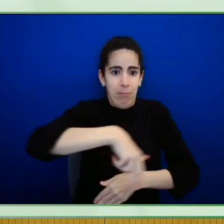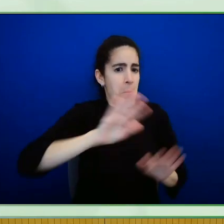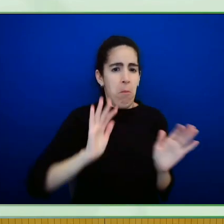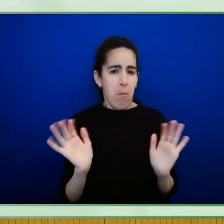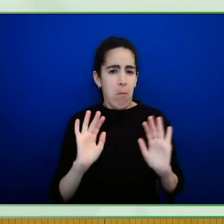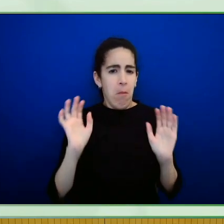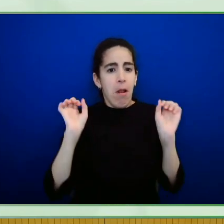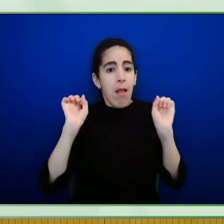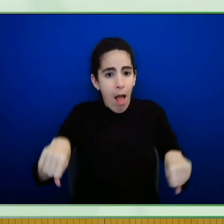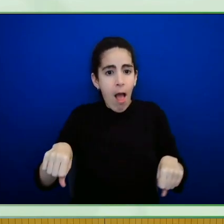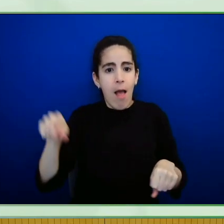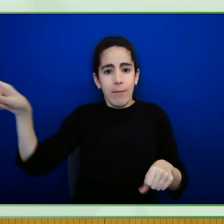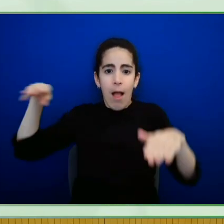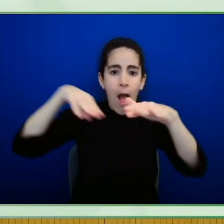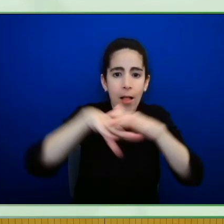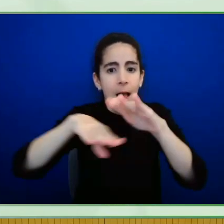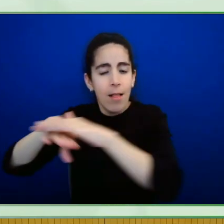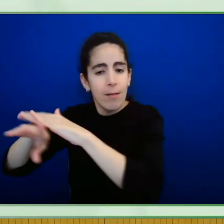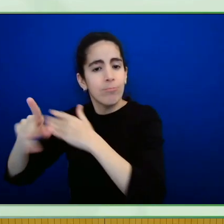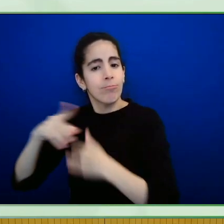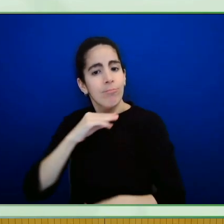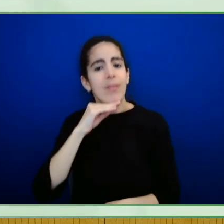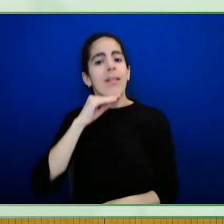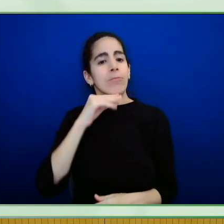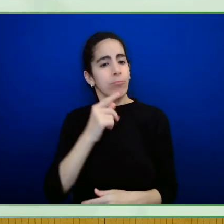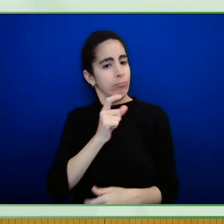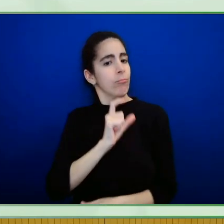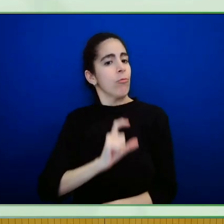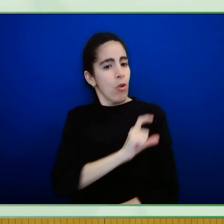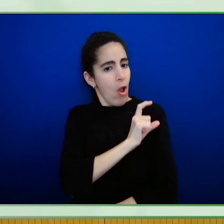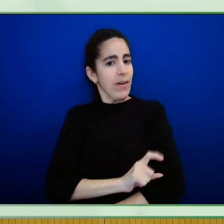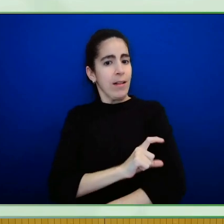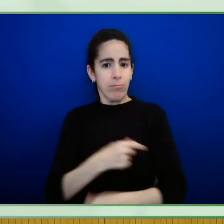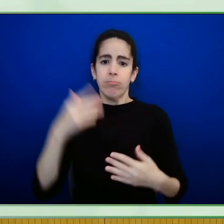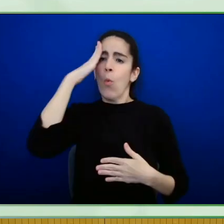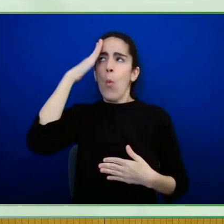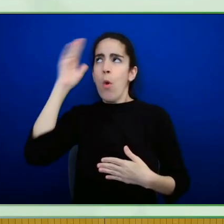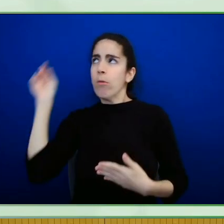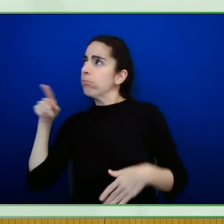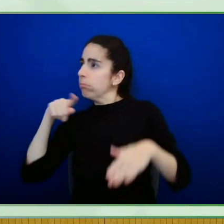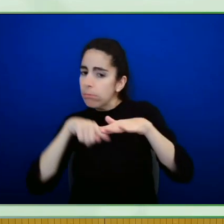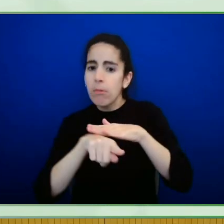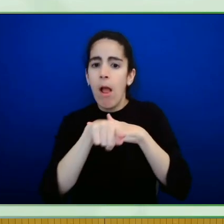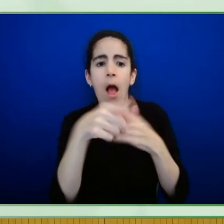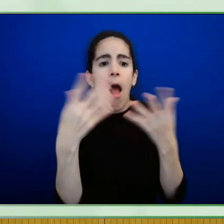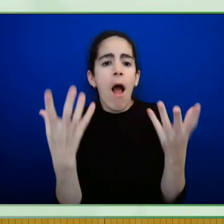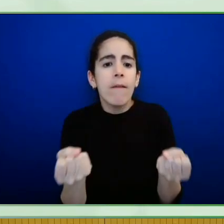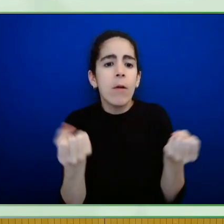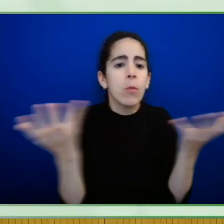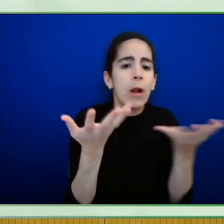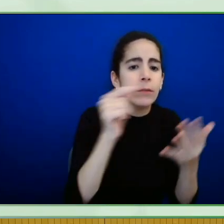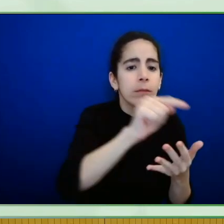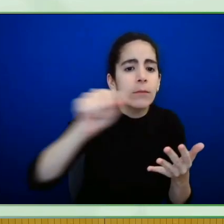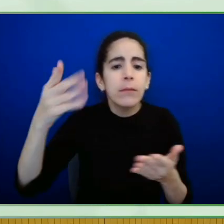they know what they are going to encounter. So as everyone here knows, disability is as diverse as